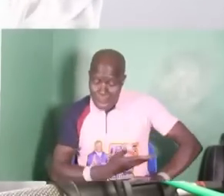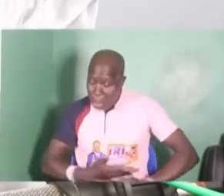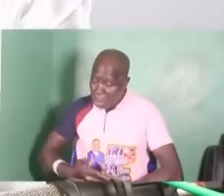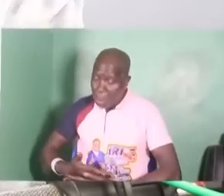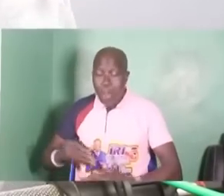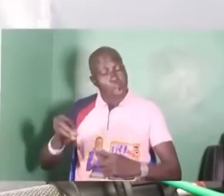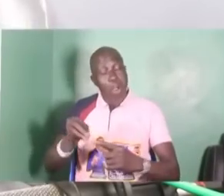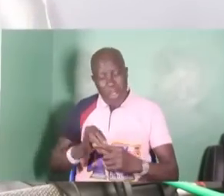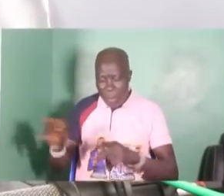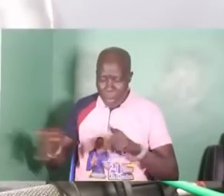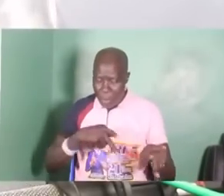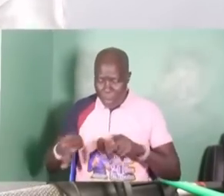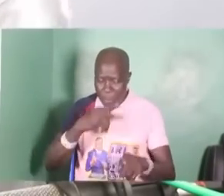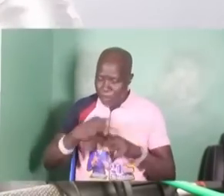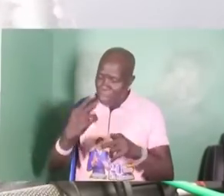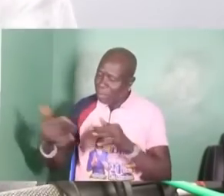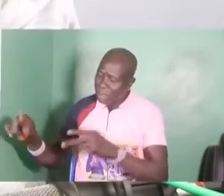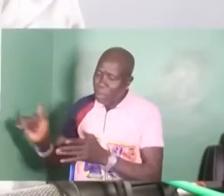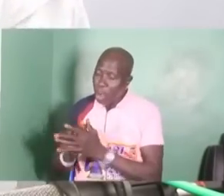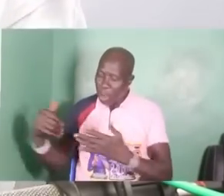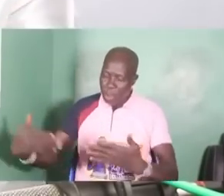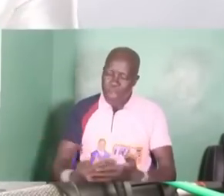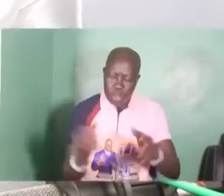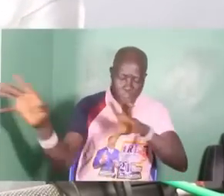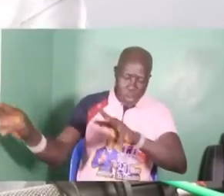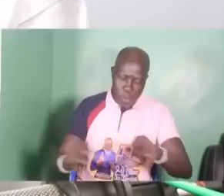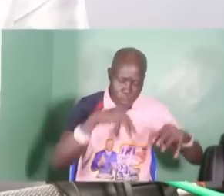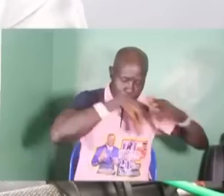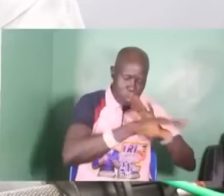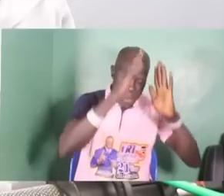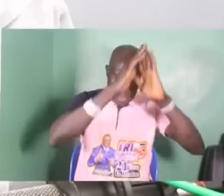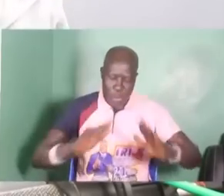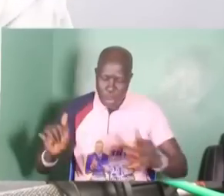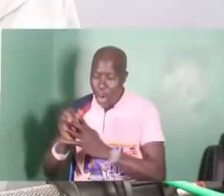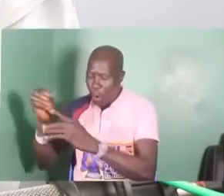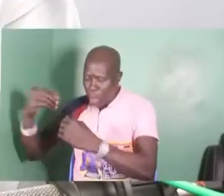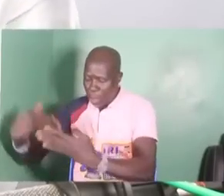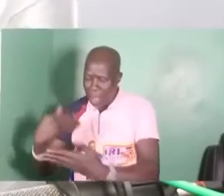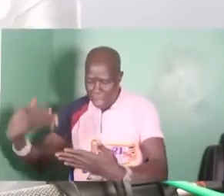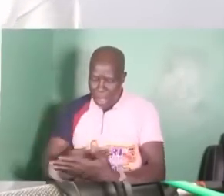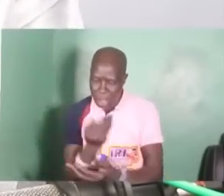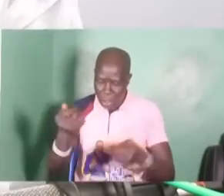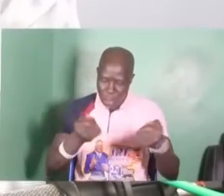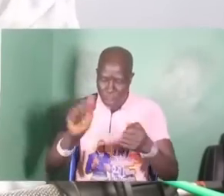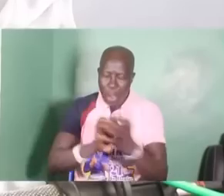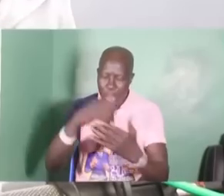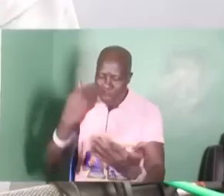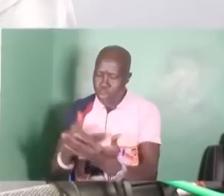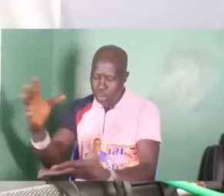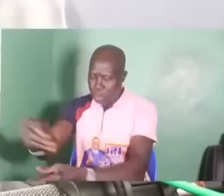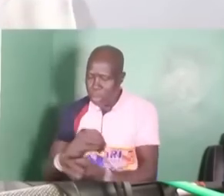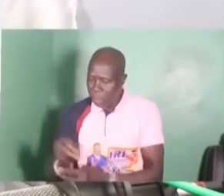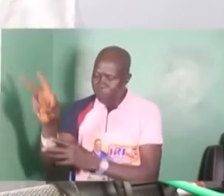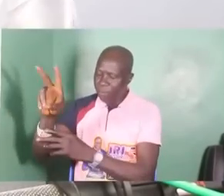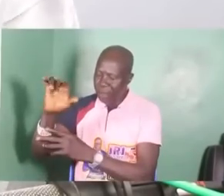In the name of Jesus. In the name of Jesus. In the name of Jesus. Your night will shine. All the mothers